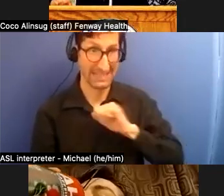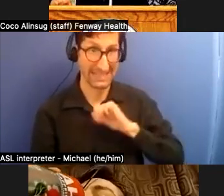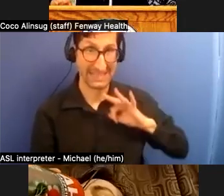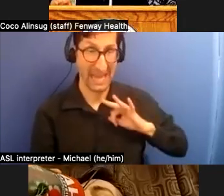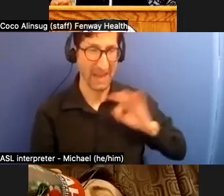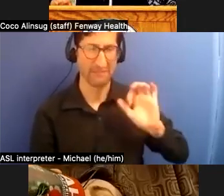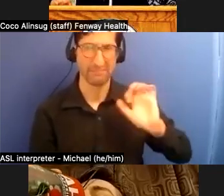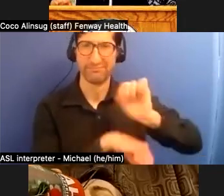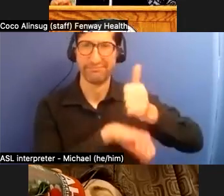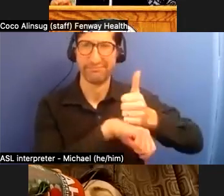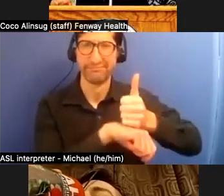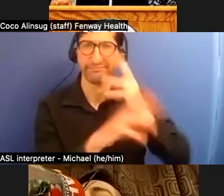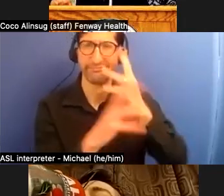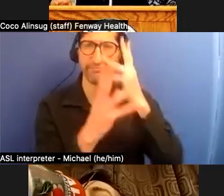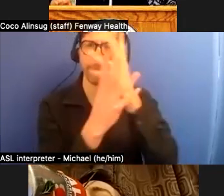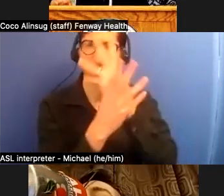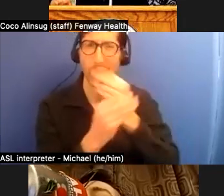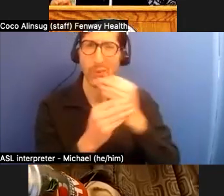built there.